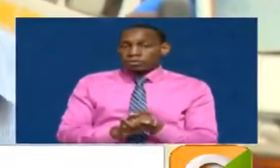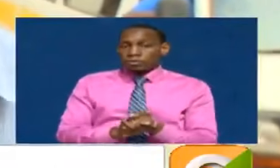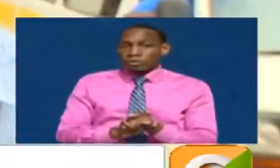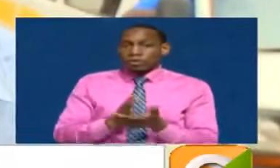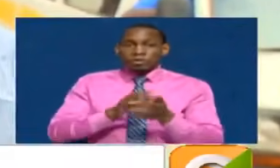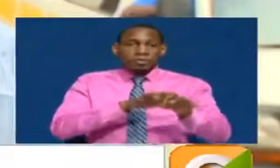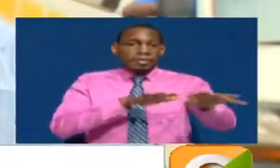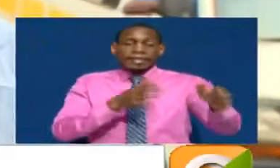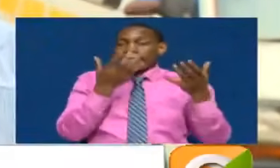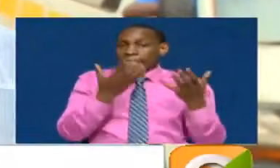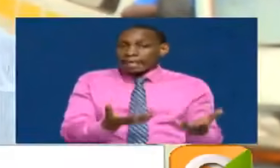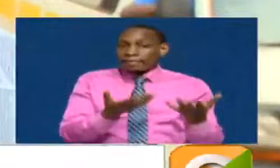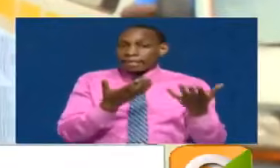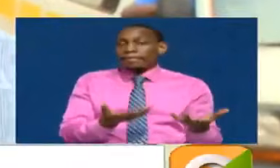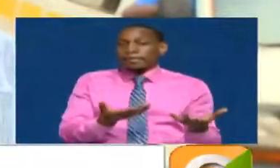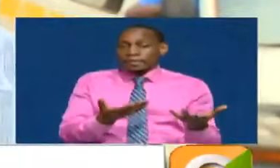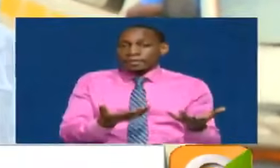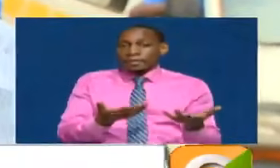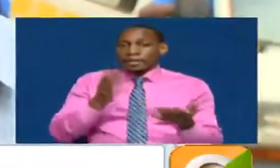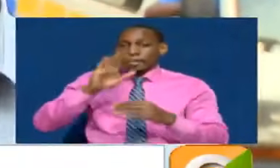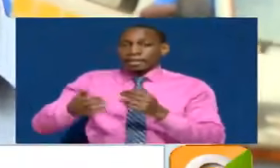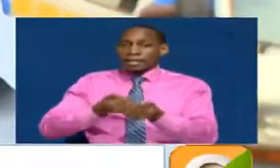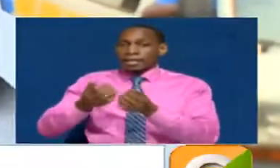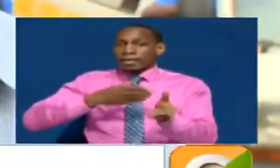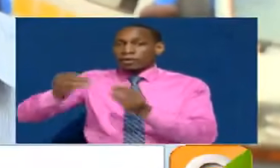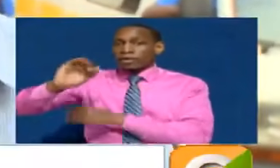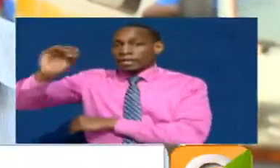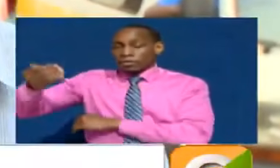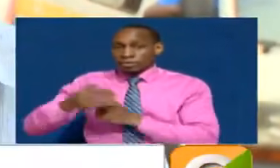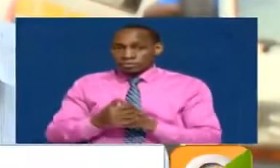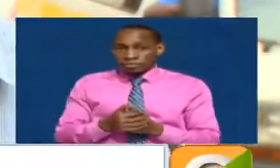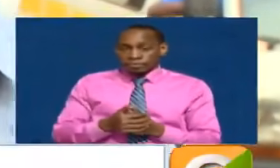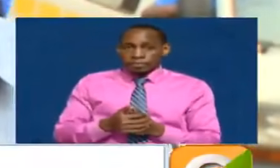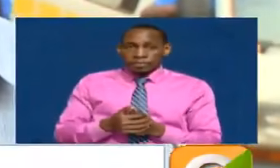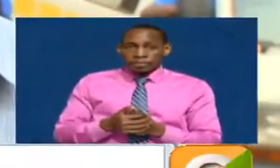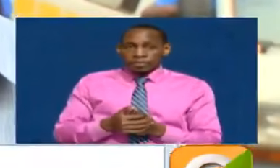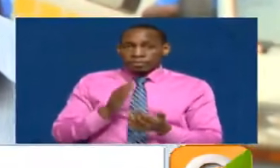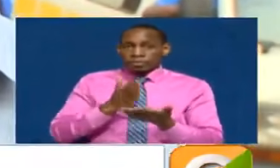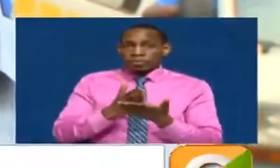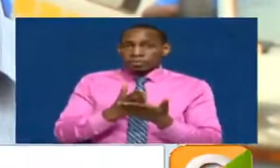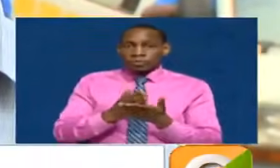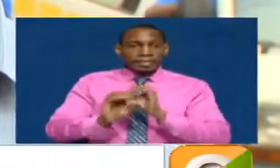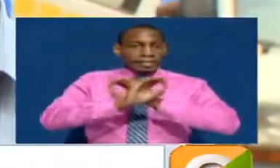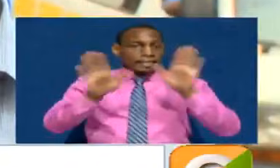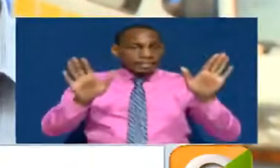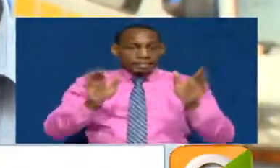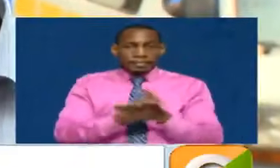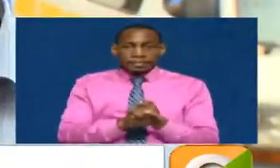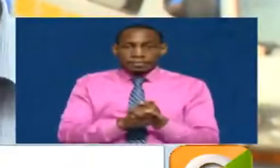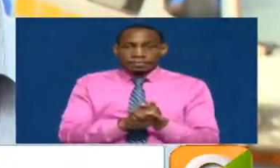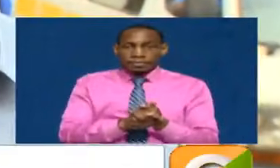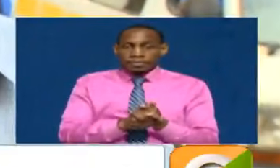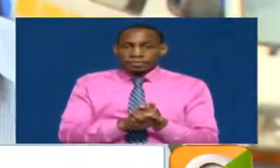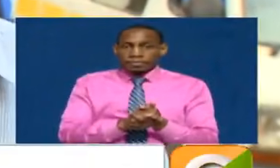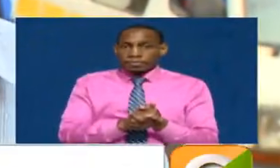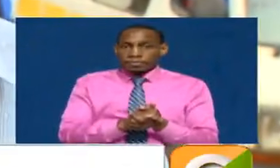more traffic than vehicles getting into CBD. And apparently it's under that they are not confident